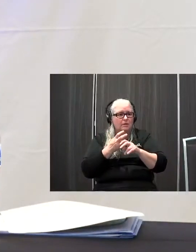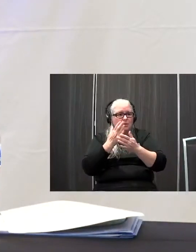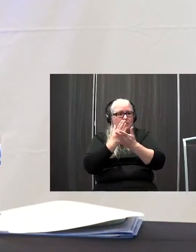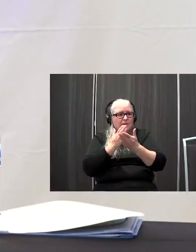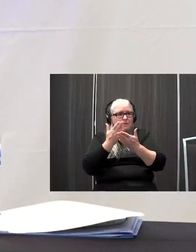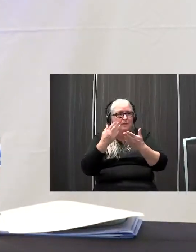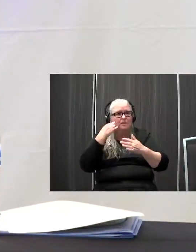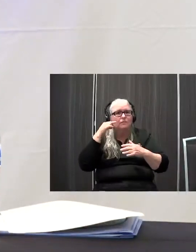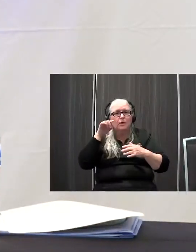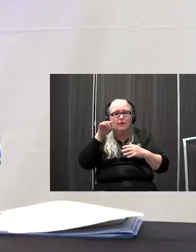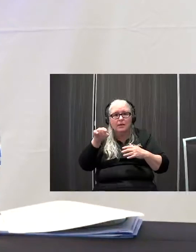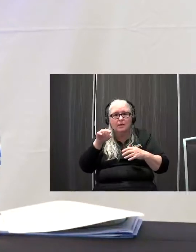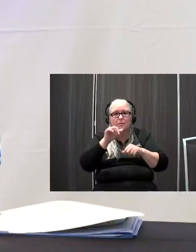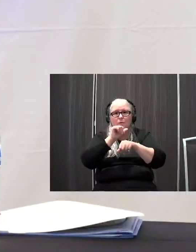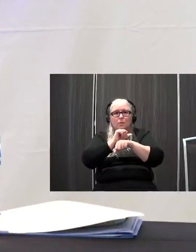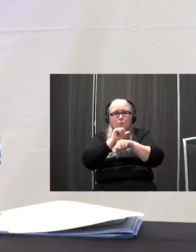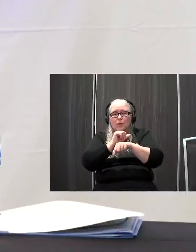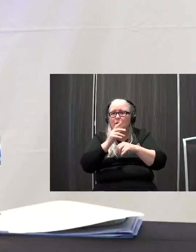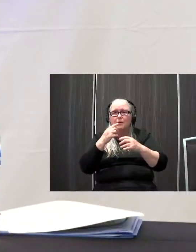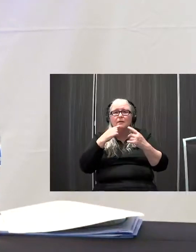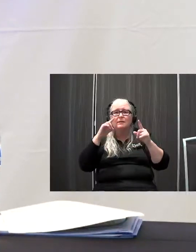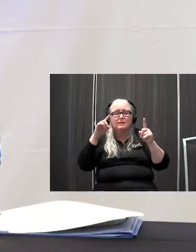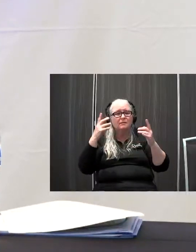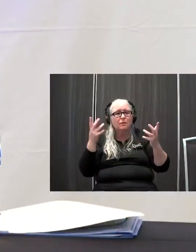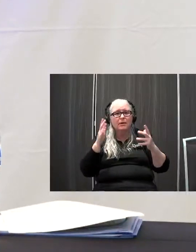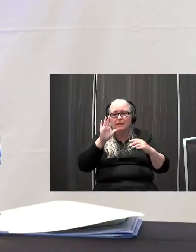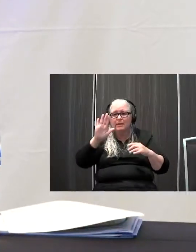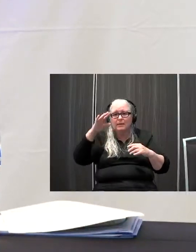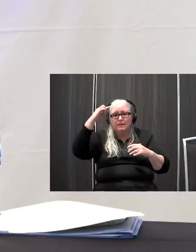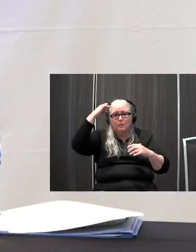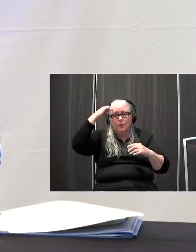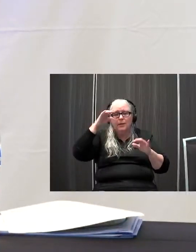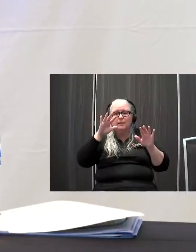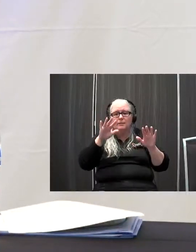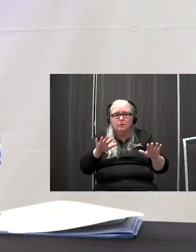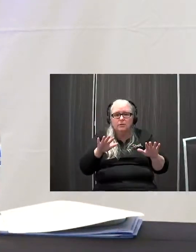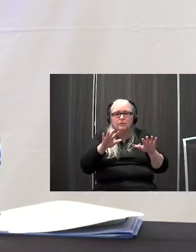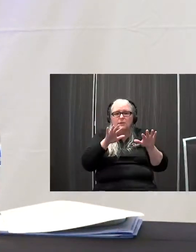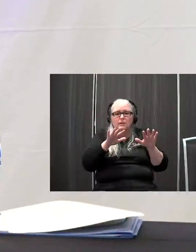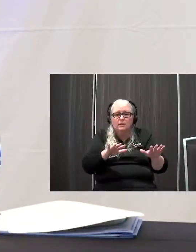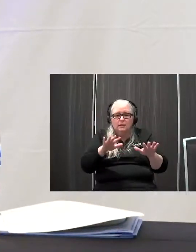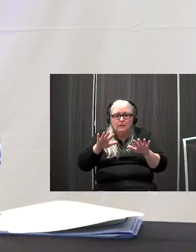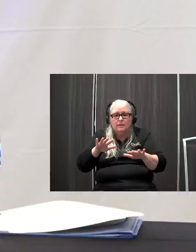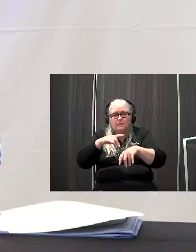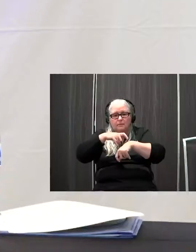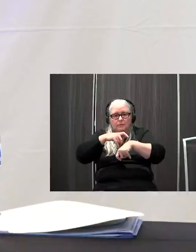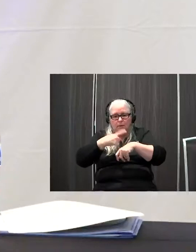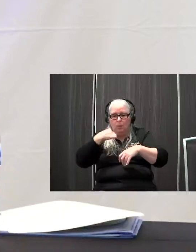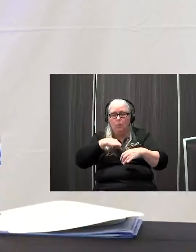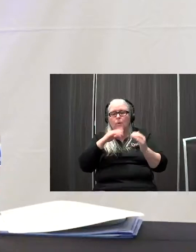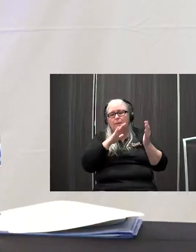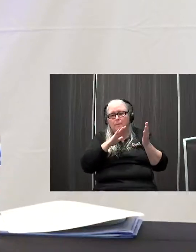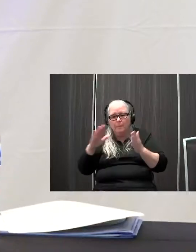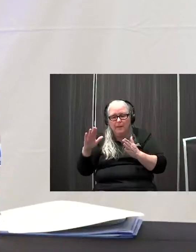really work is his room is kind of like, we've created that to be his sanctuary. So we plan breaks in there to help